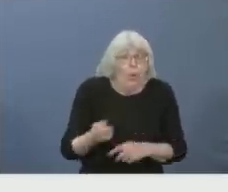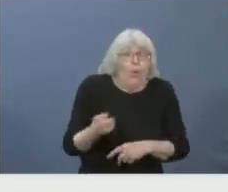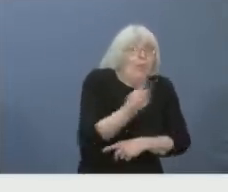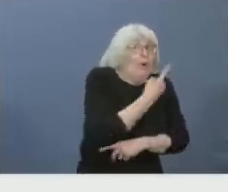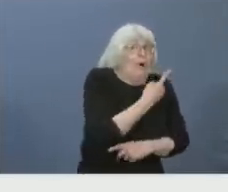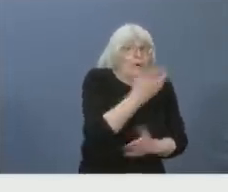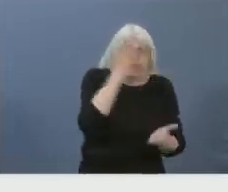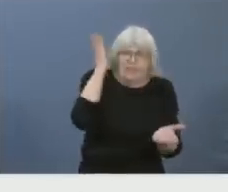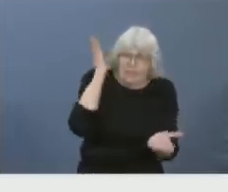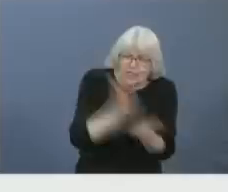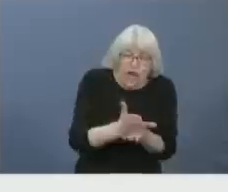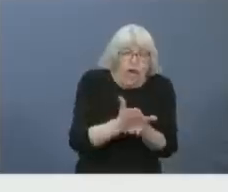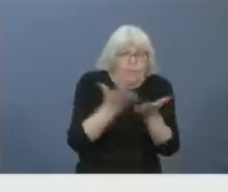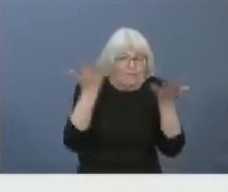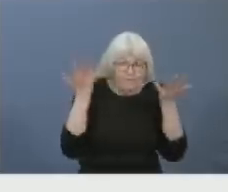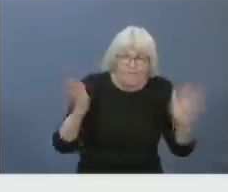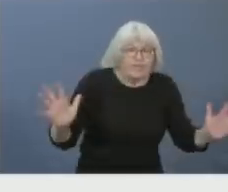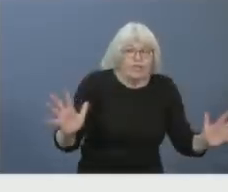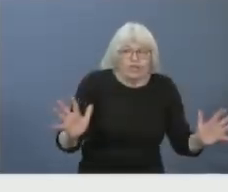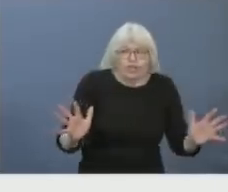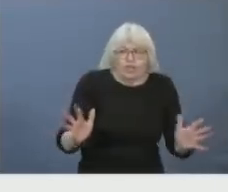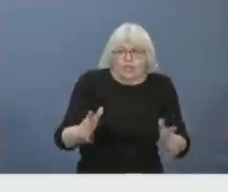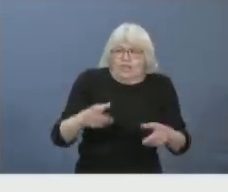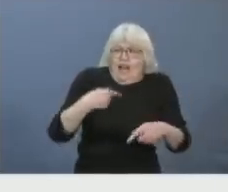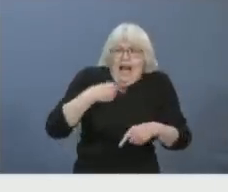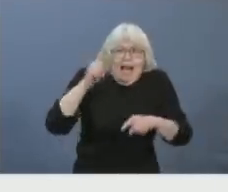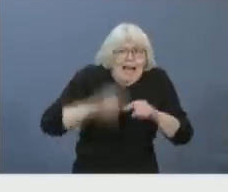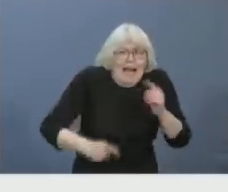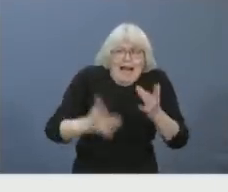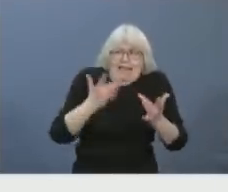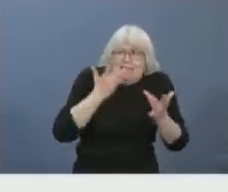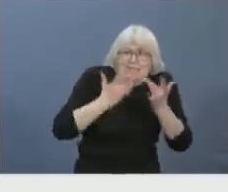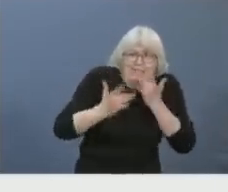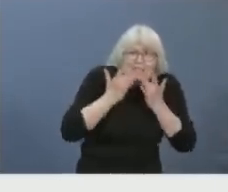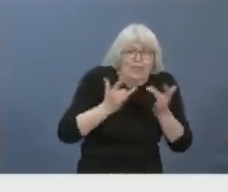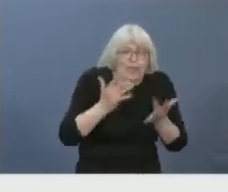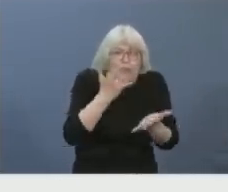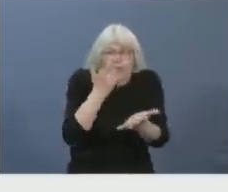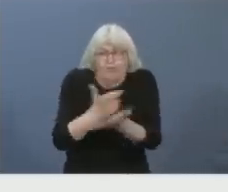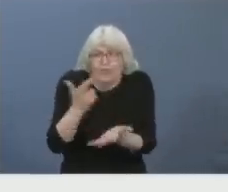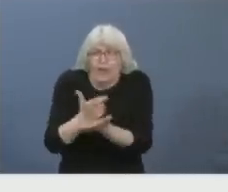it. Our resources are stretched incredibly thin right now fighting existing fires.